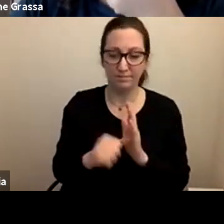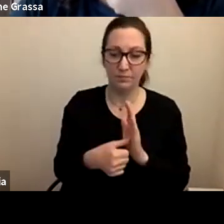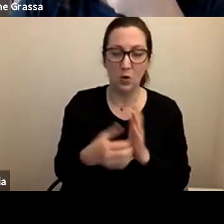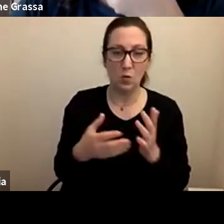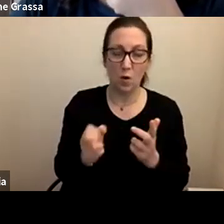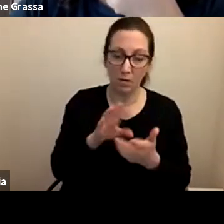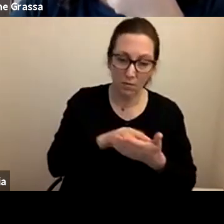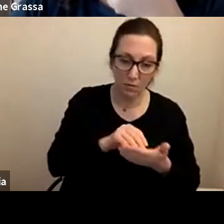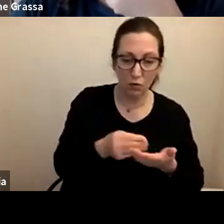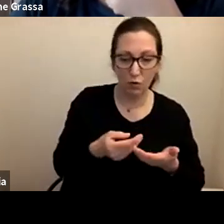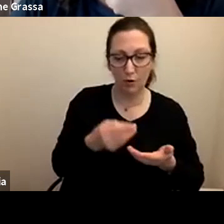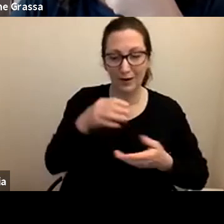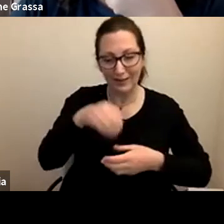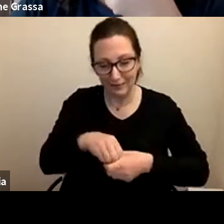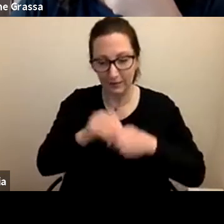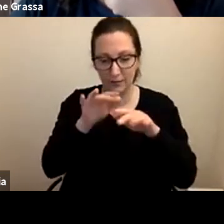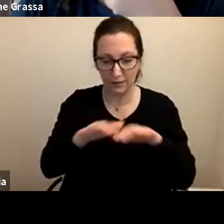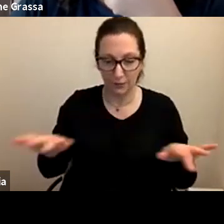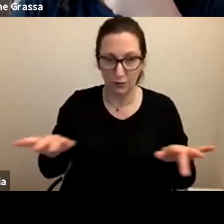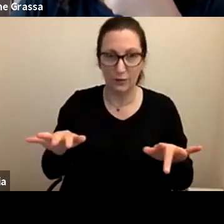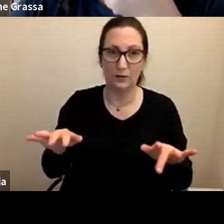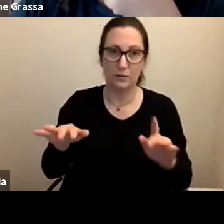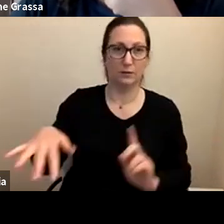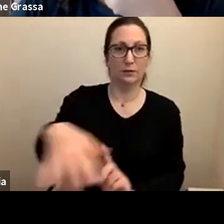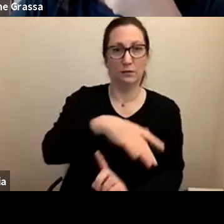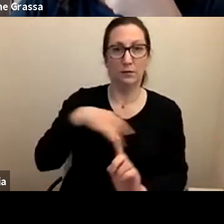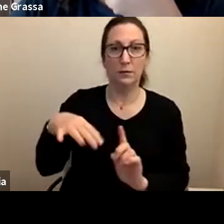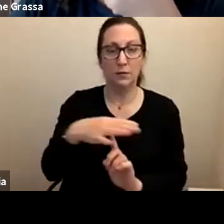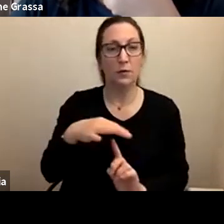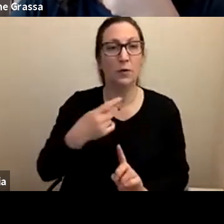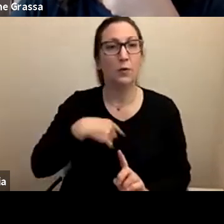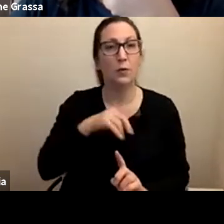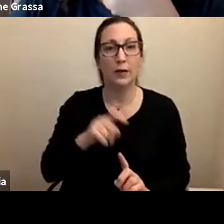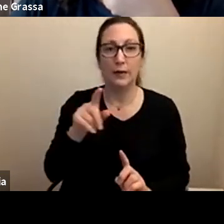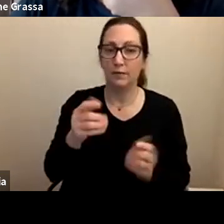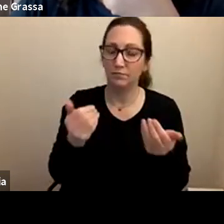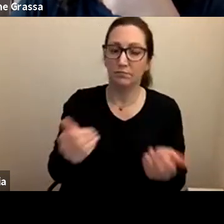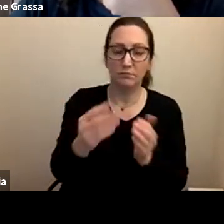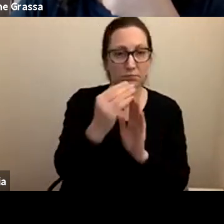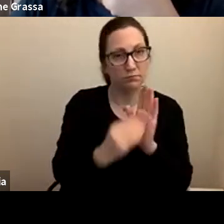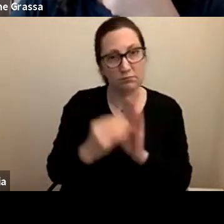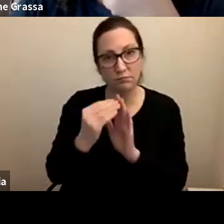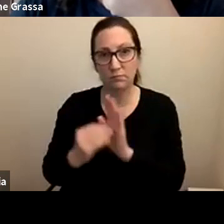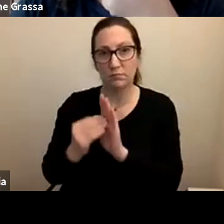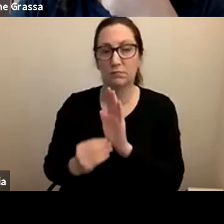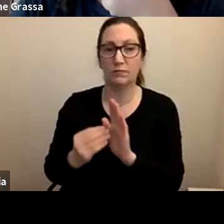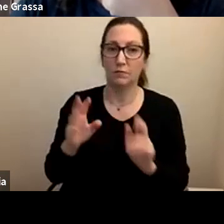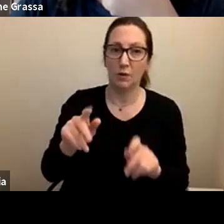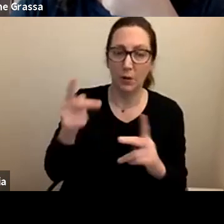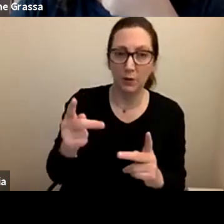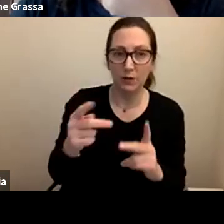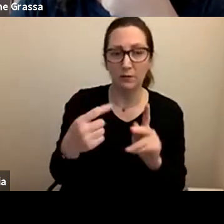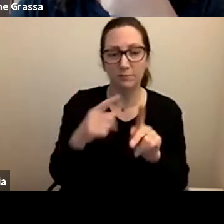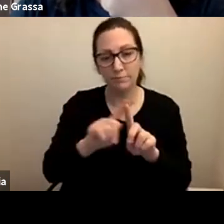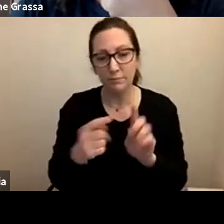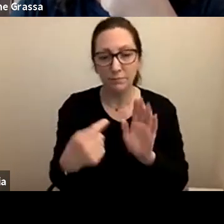we need to start putting pen to paper to propose some models and talk about it,